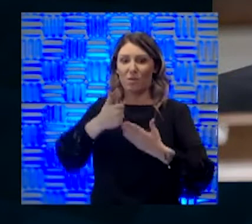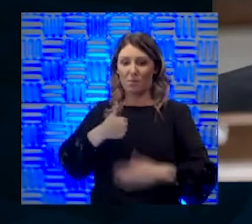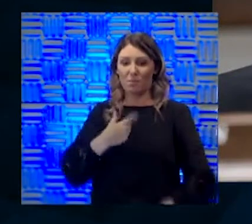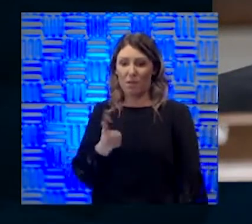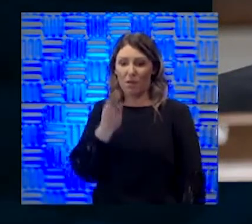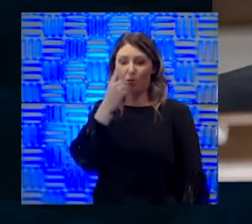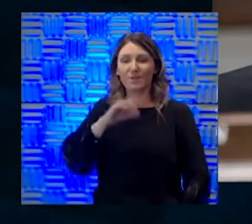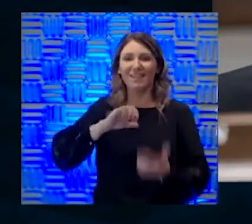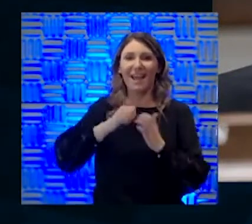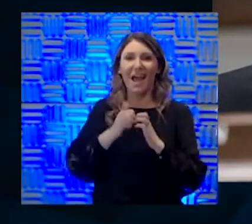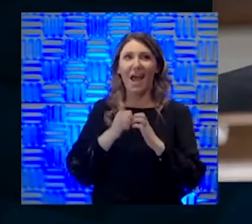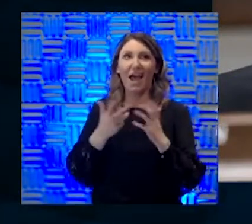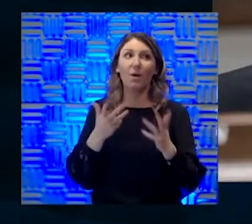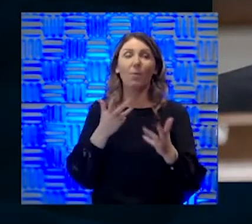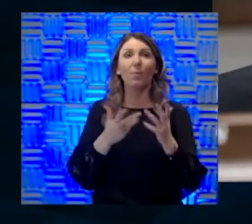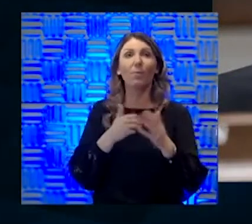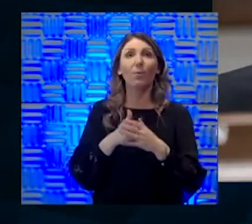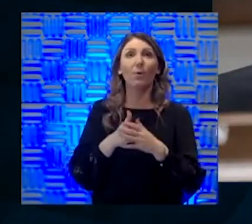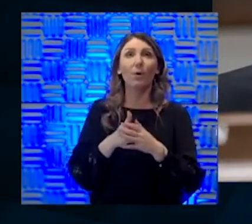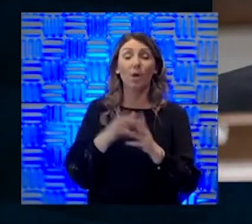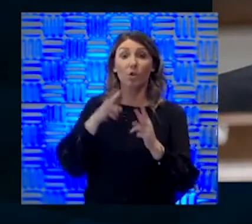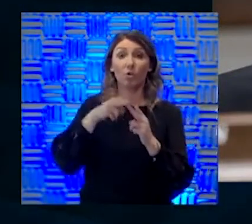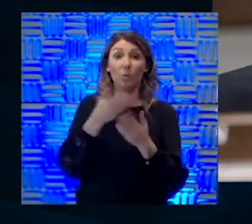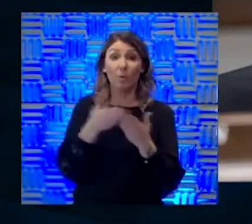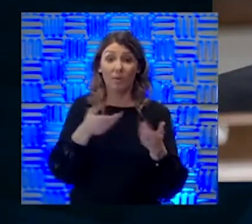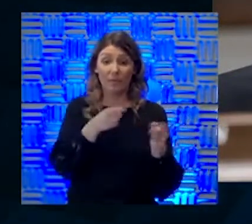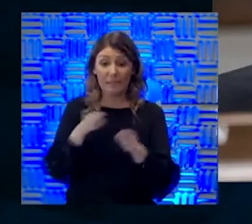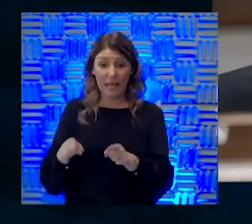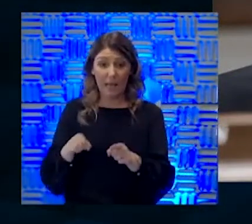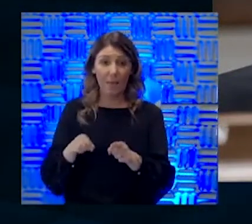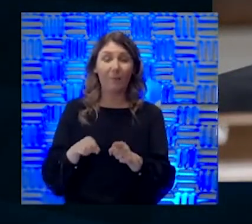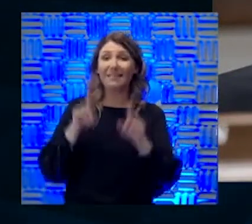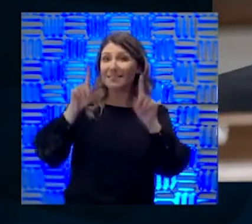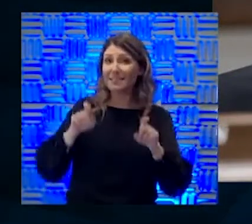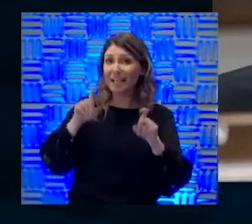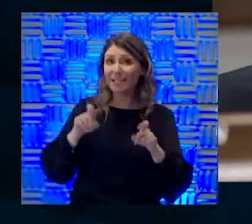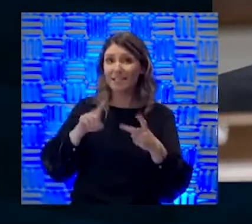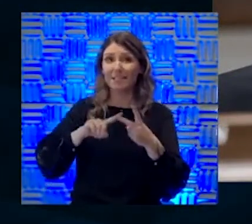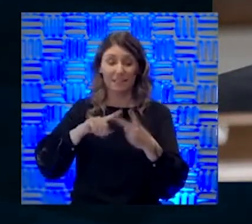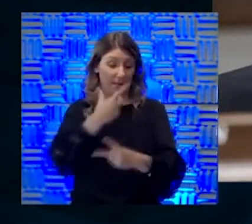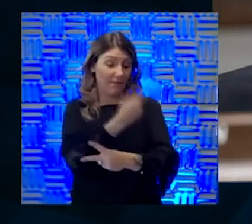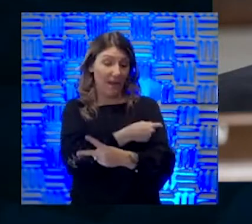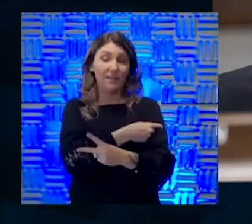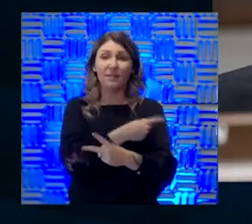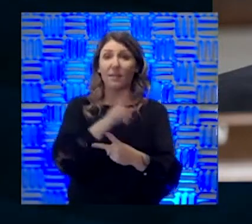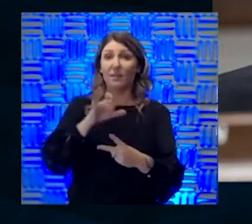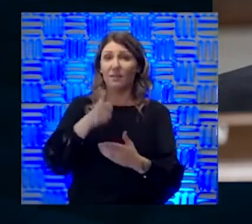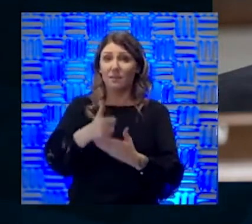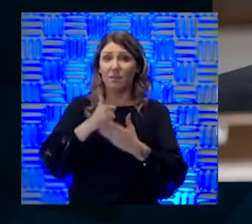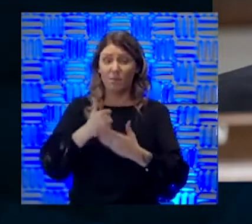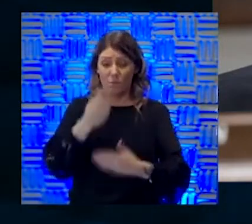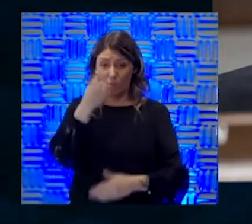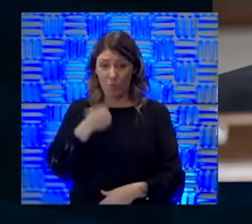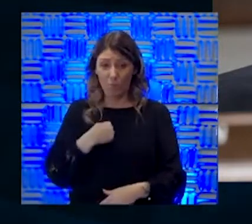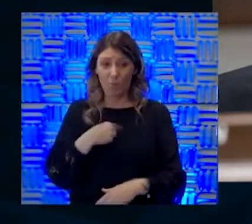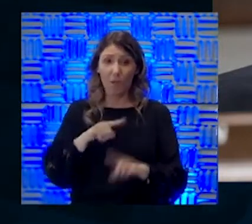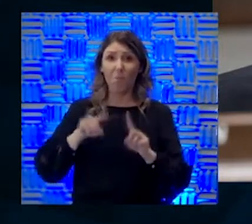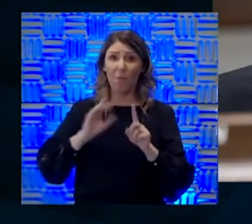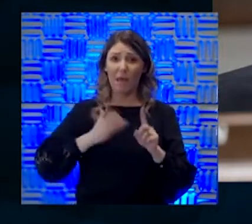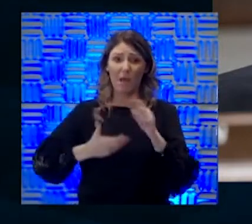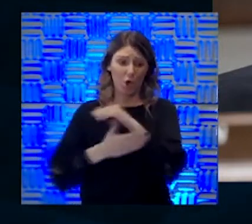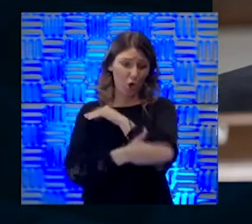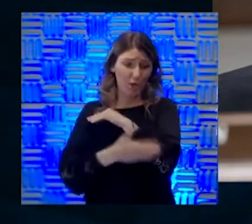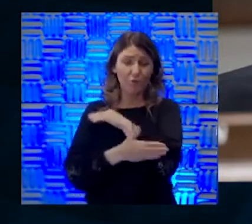value of the understanding of how these two things go together, testing and vaccines. That's helpful to me. But our country, the things that I've